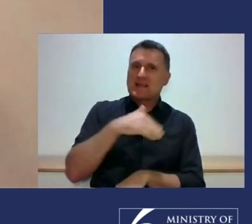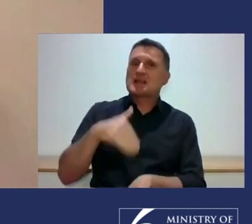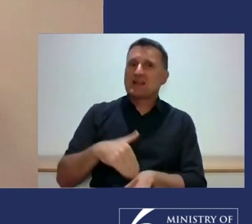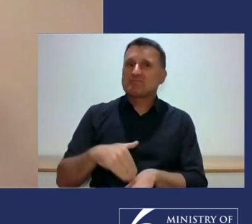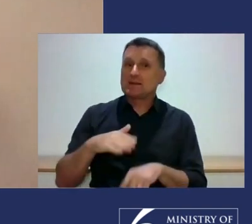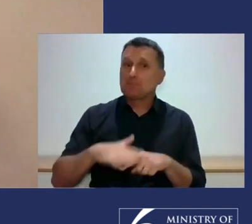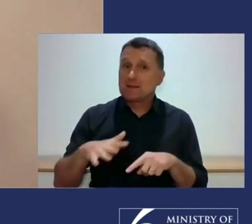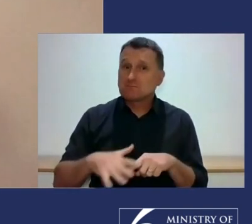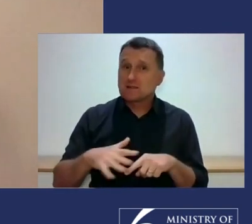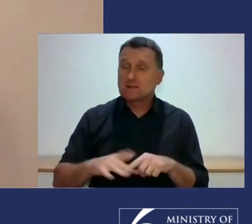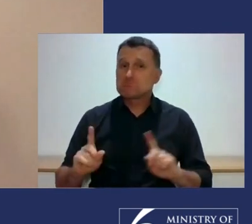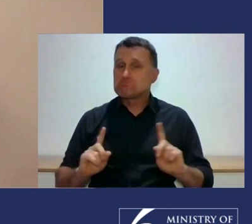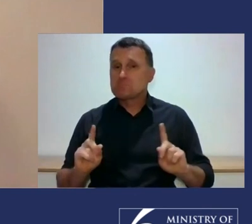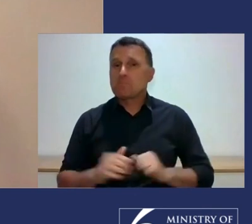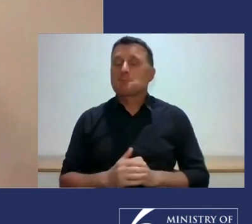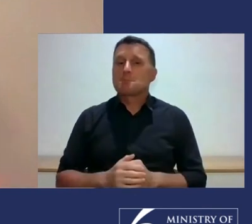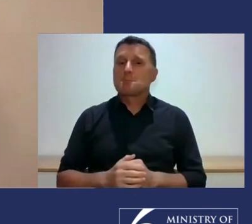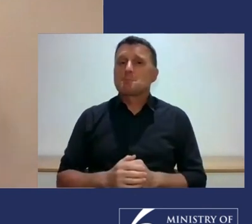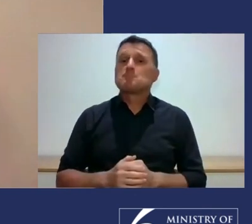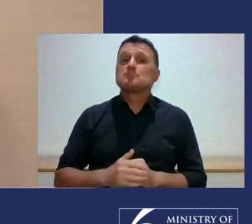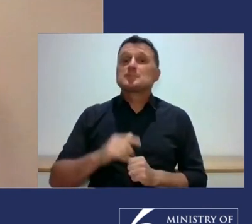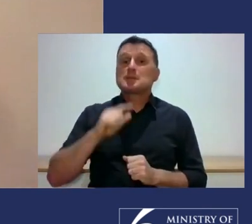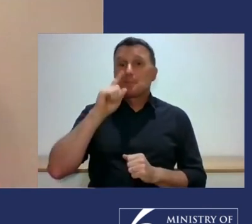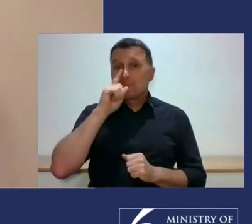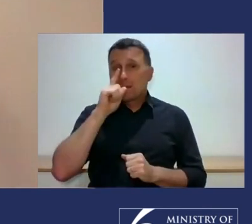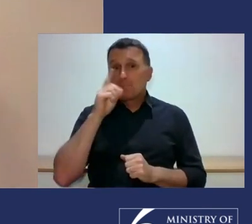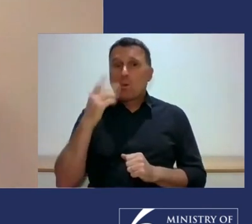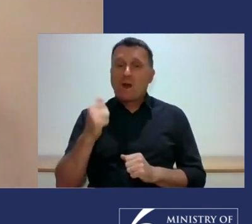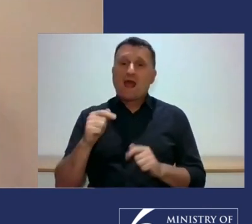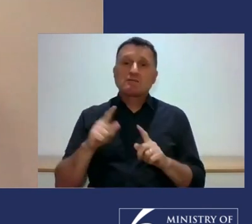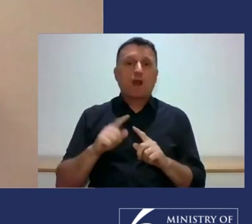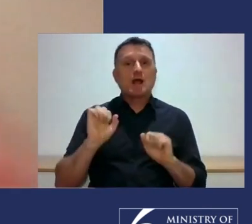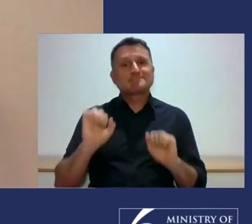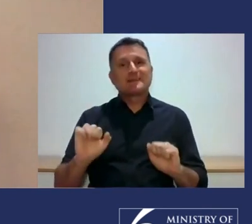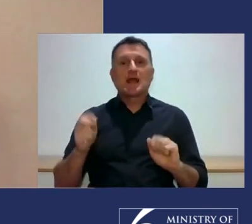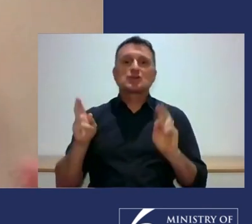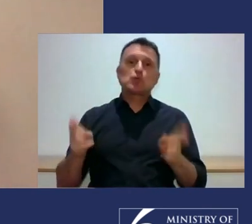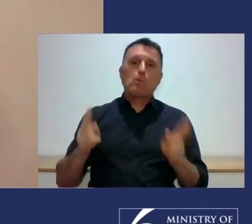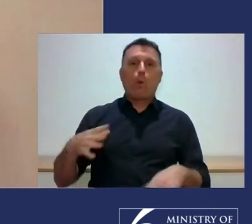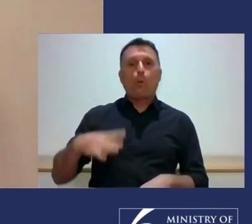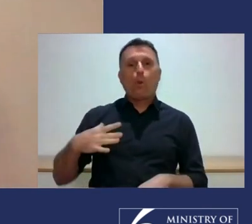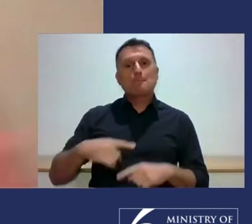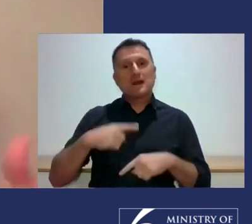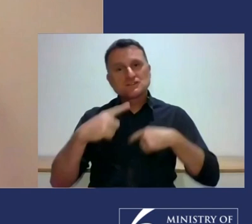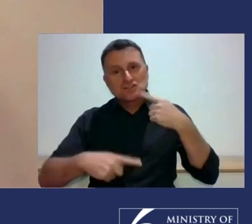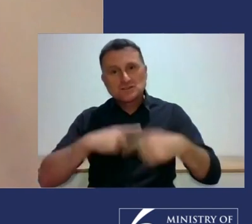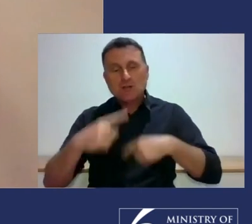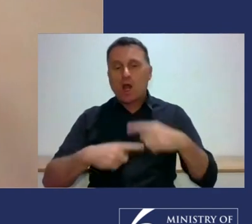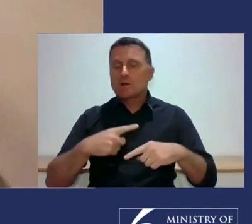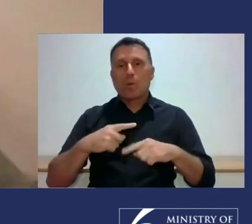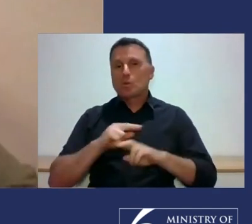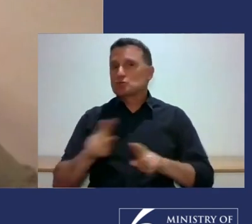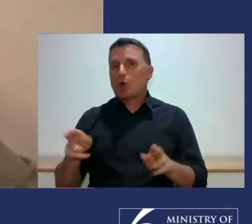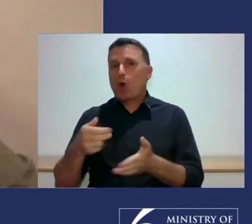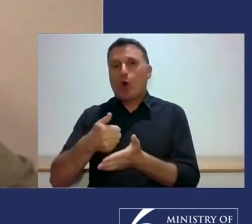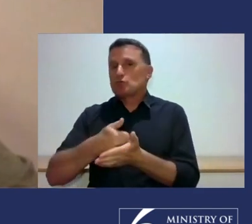who have already some kind of condition that makes their cycles irregular might understandably be nervous that there would be an effect